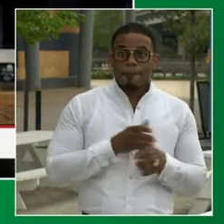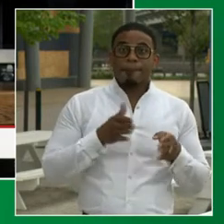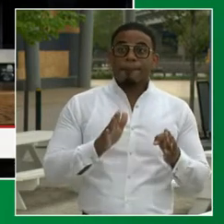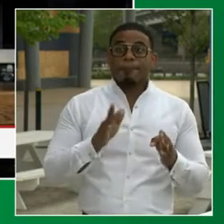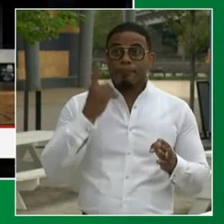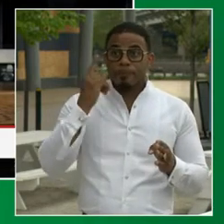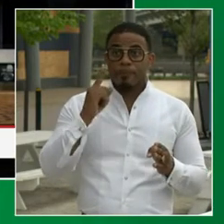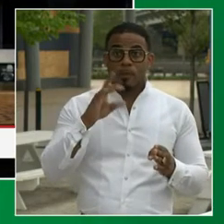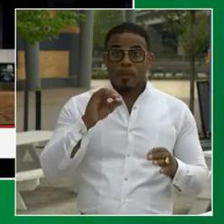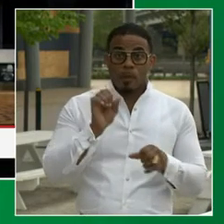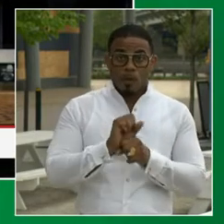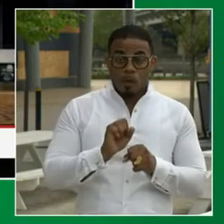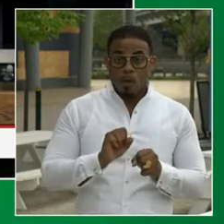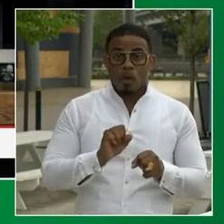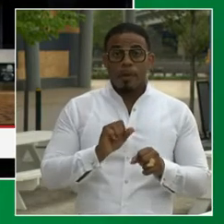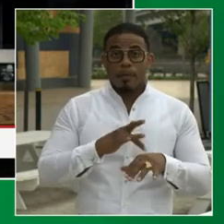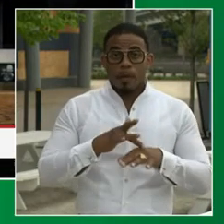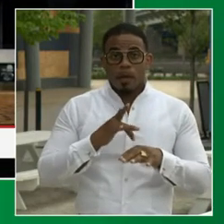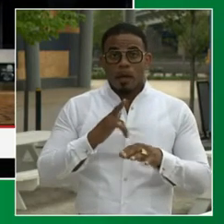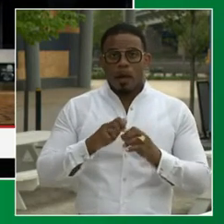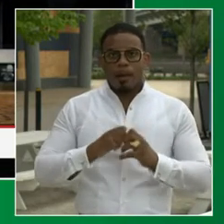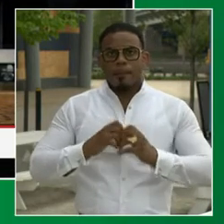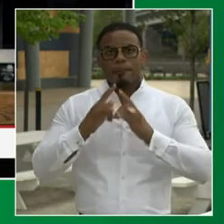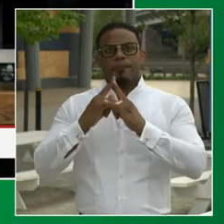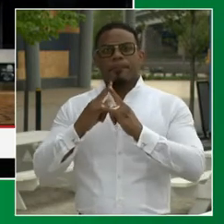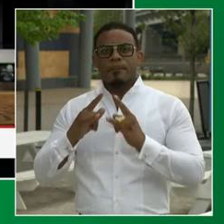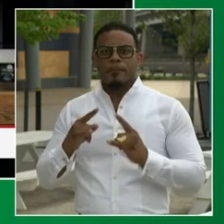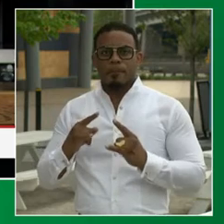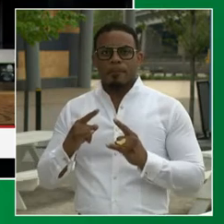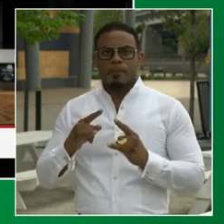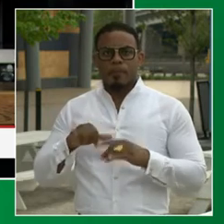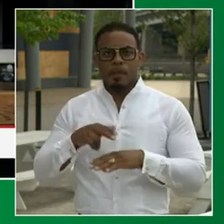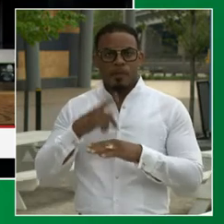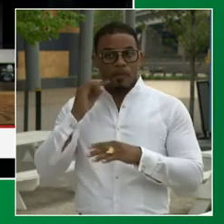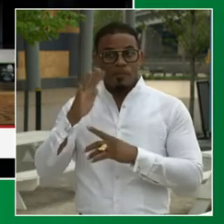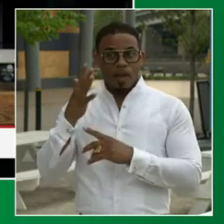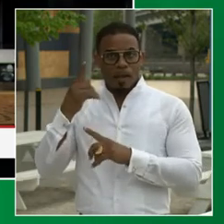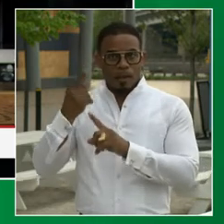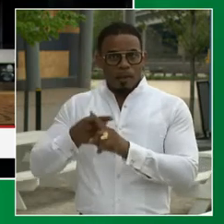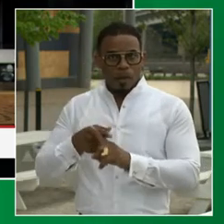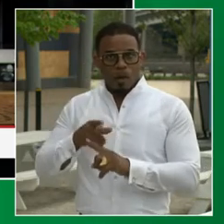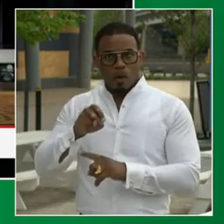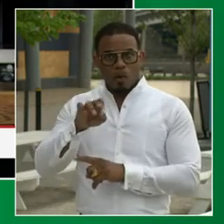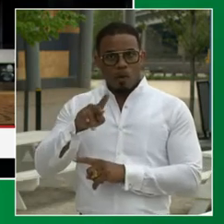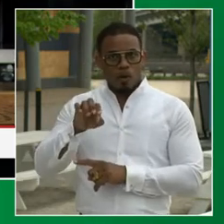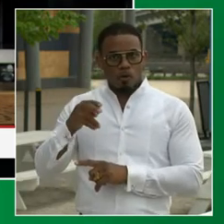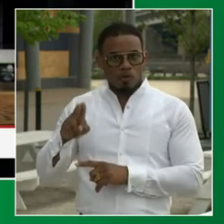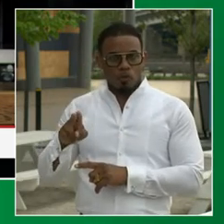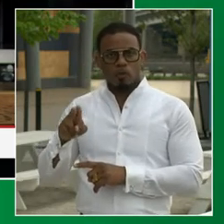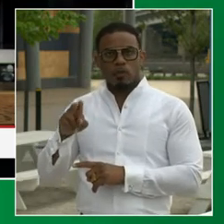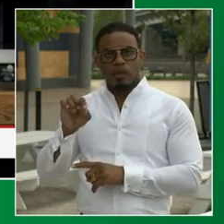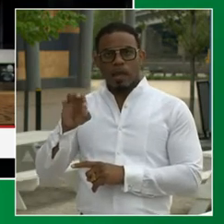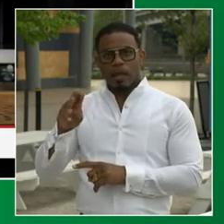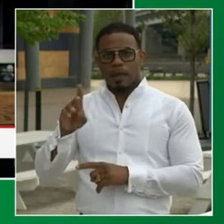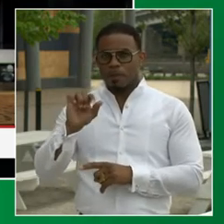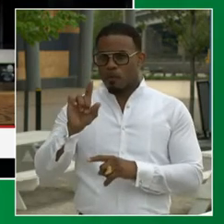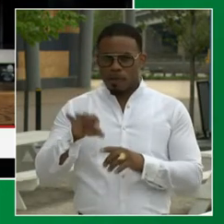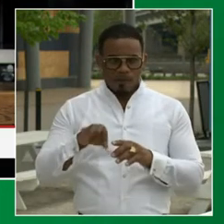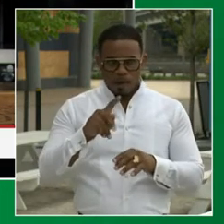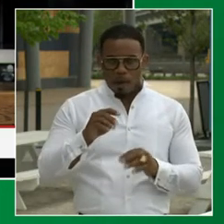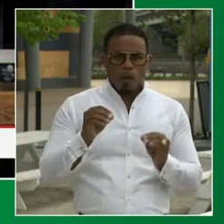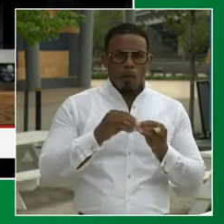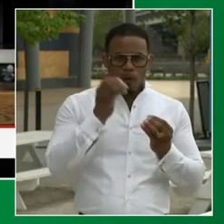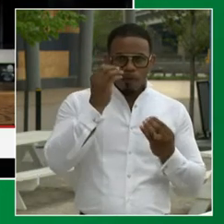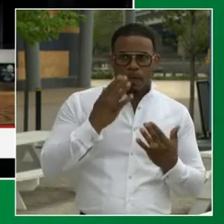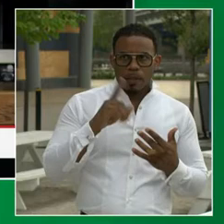allow for co-working space that's sort of on a pop-up nature. So for $5 a month, go to workshoe.com, and that's where you can find out